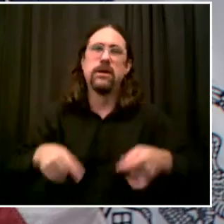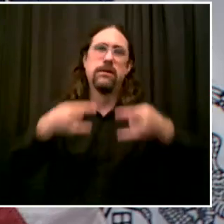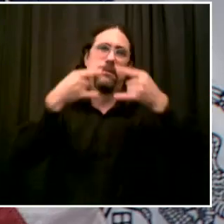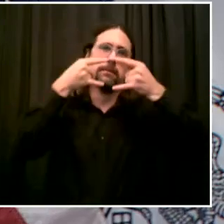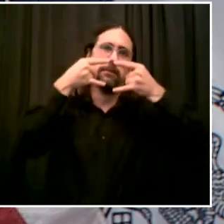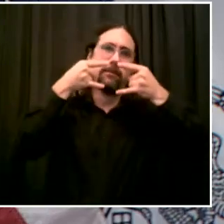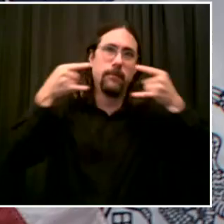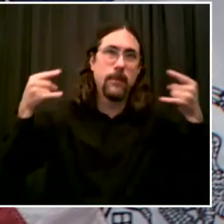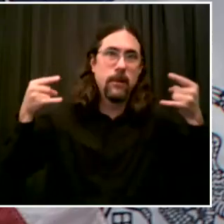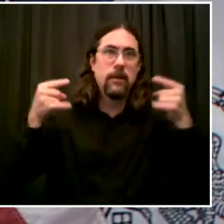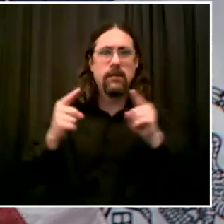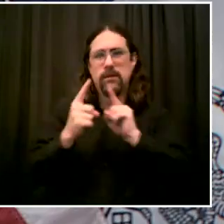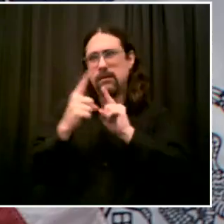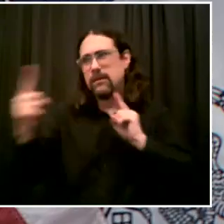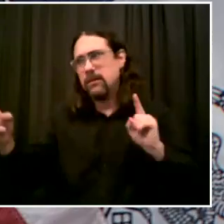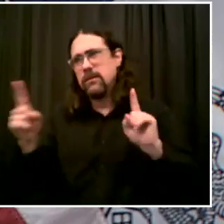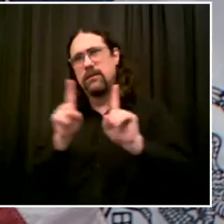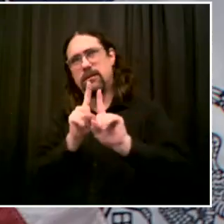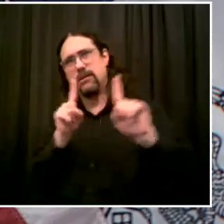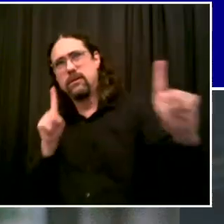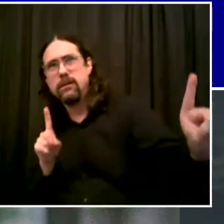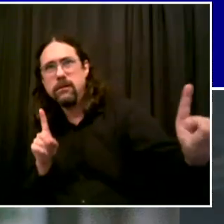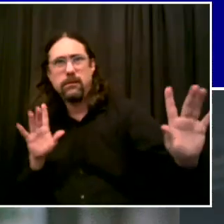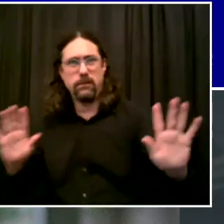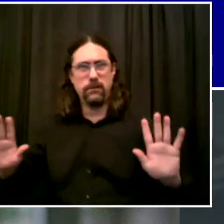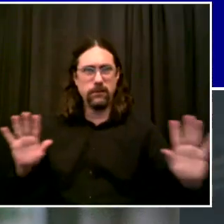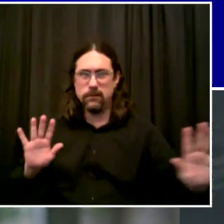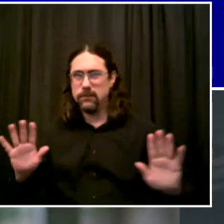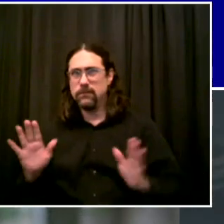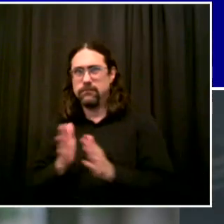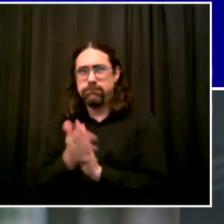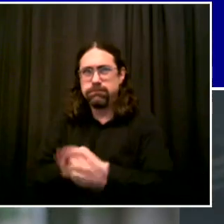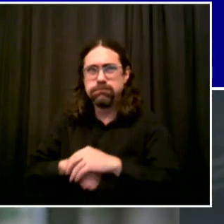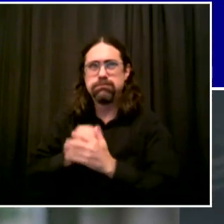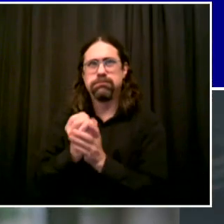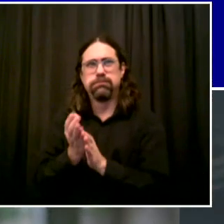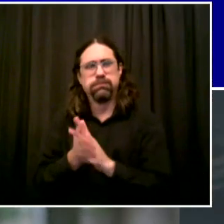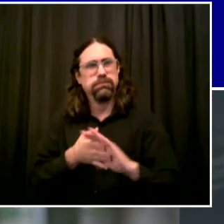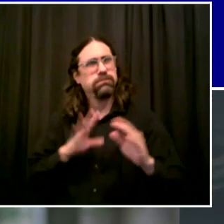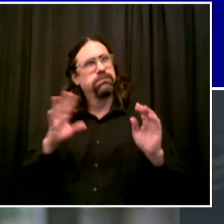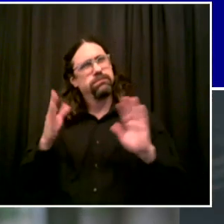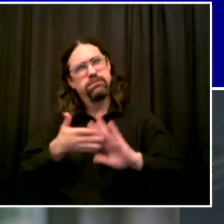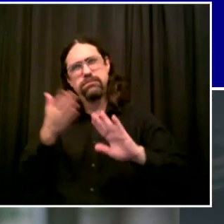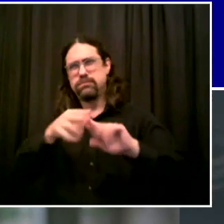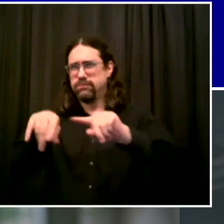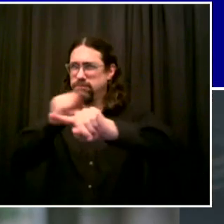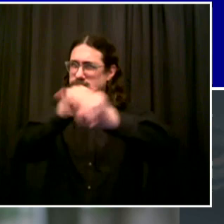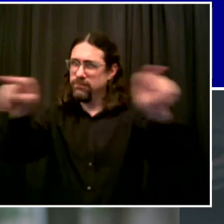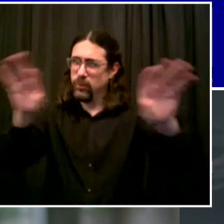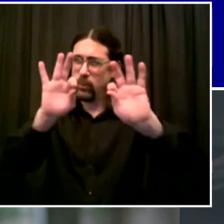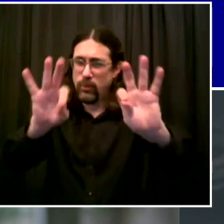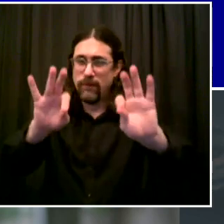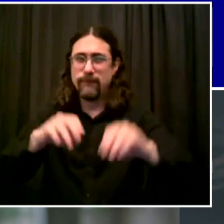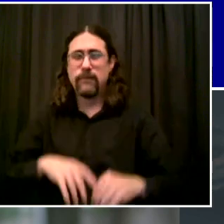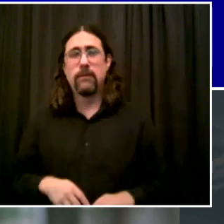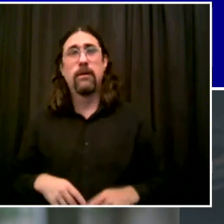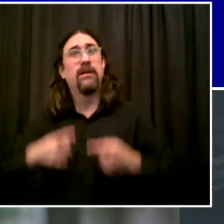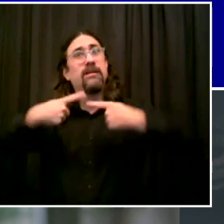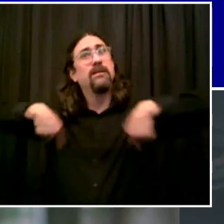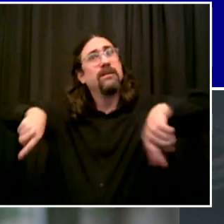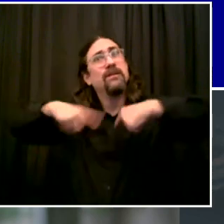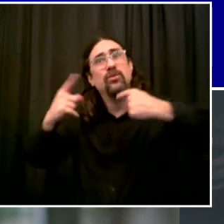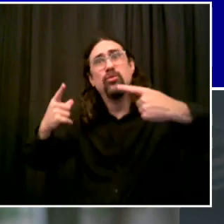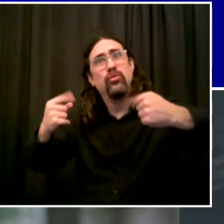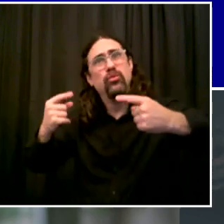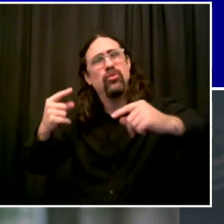our test and trace core. It's an extraordinary operation now, many thousands of professionals out there following